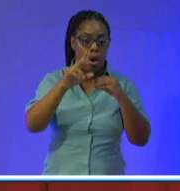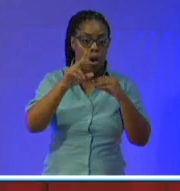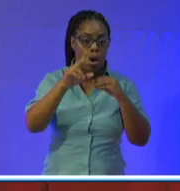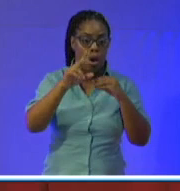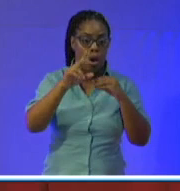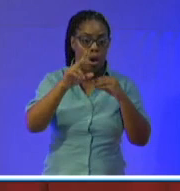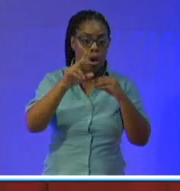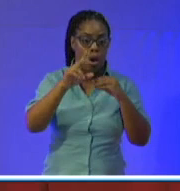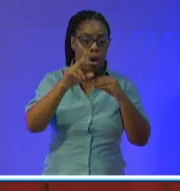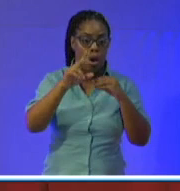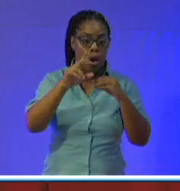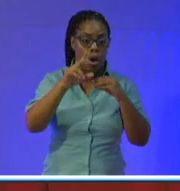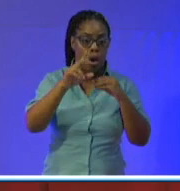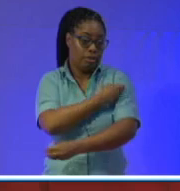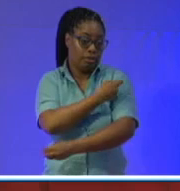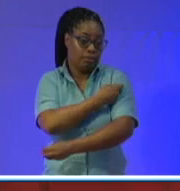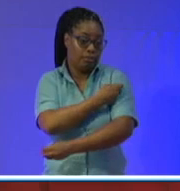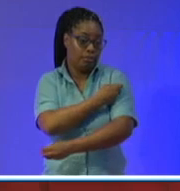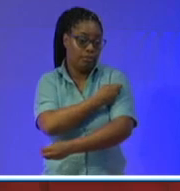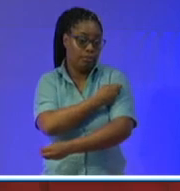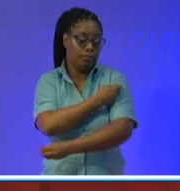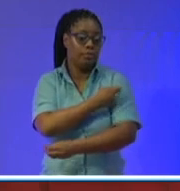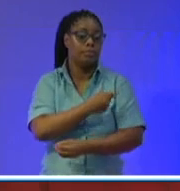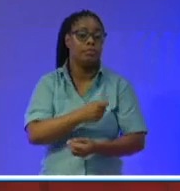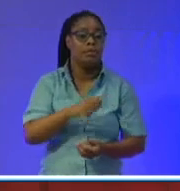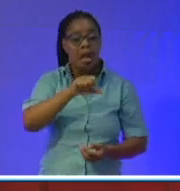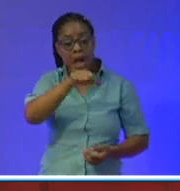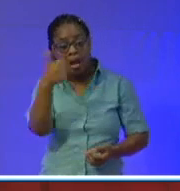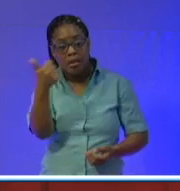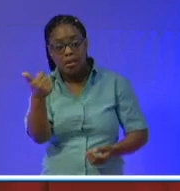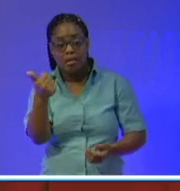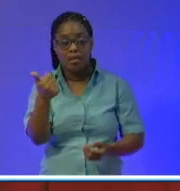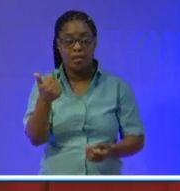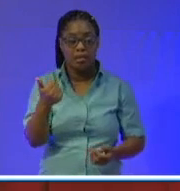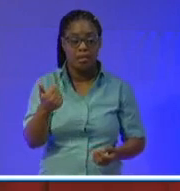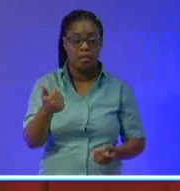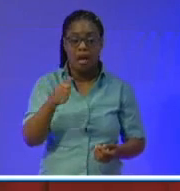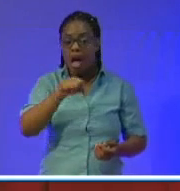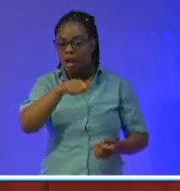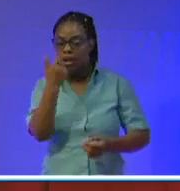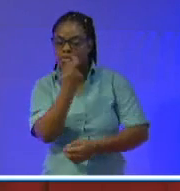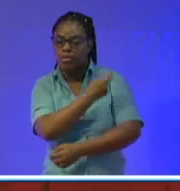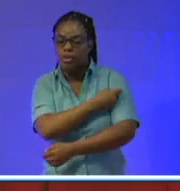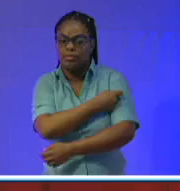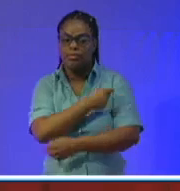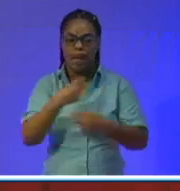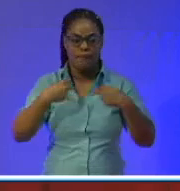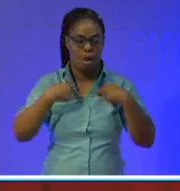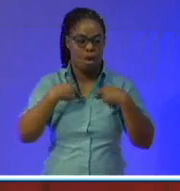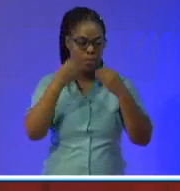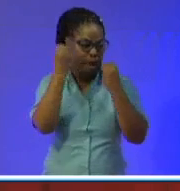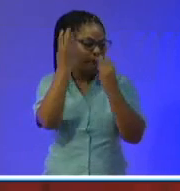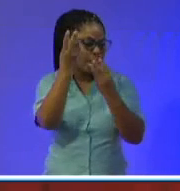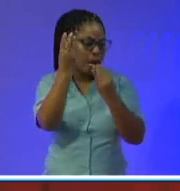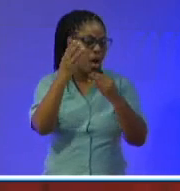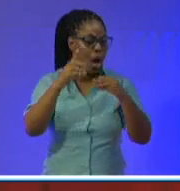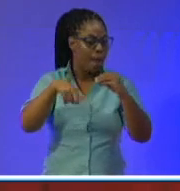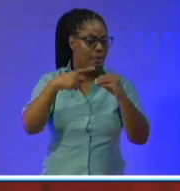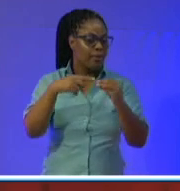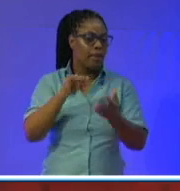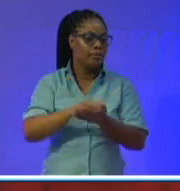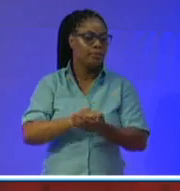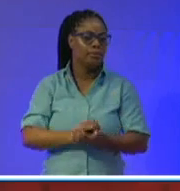Ministry is working towards? And to Dr. Surjit Singh, some pregnant women are concerned that since the expiry date of the Pfizer vaccine